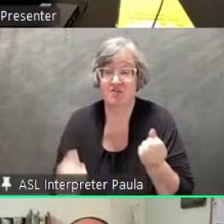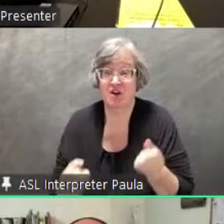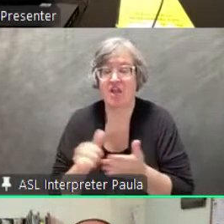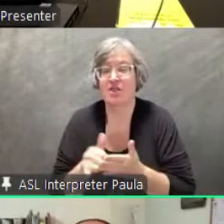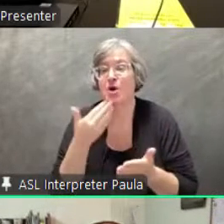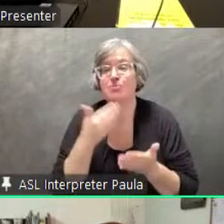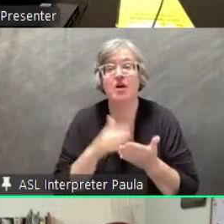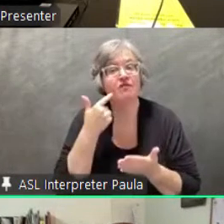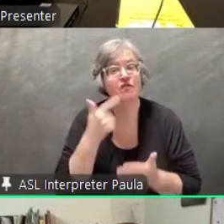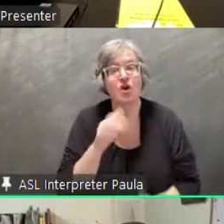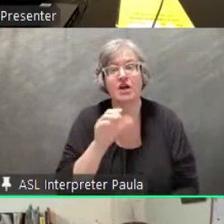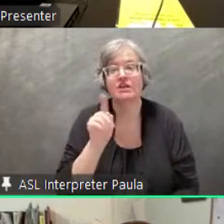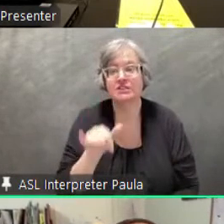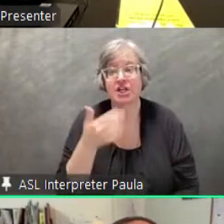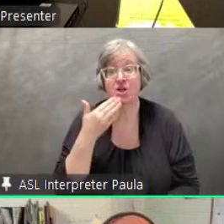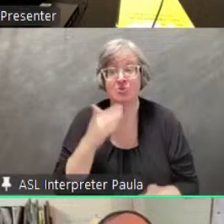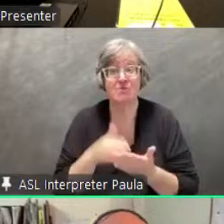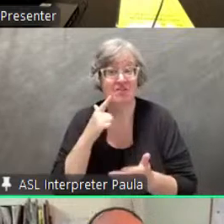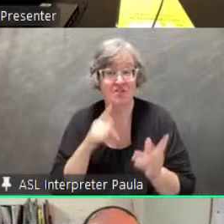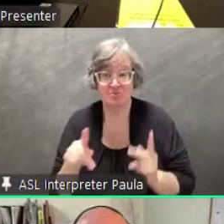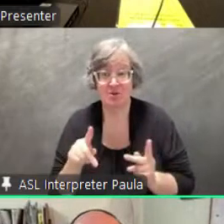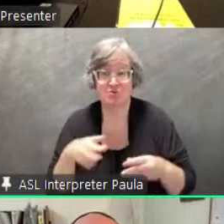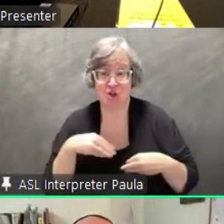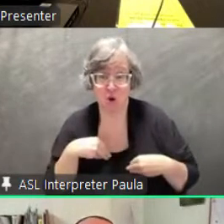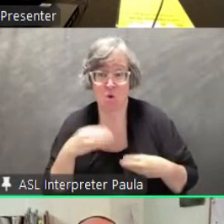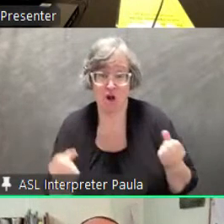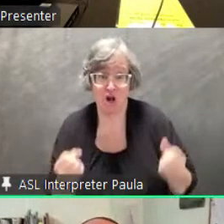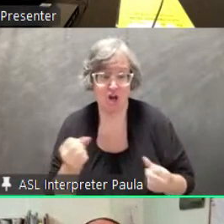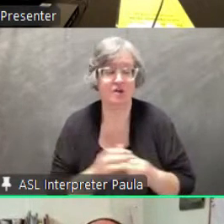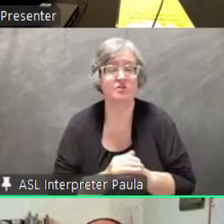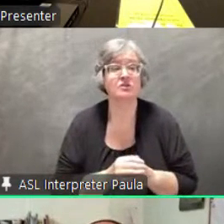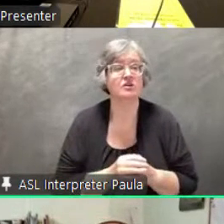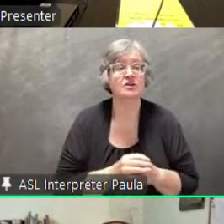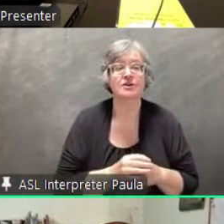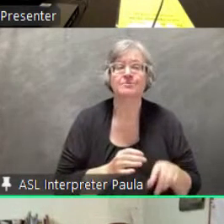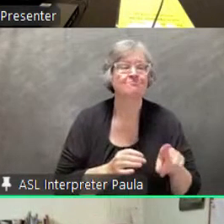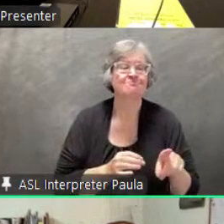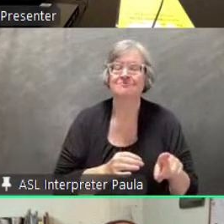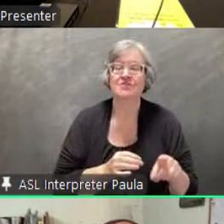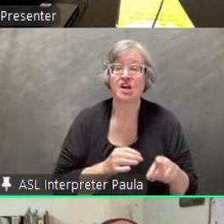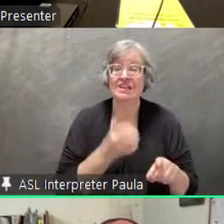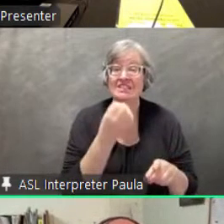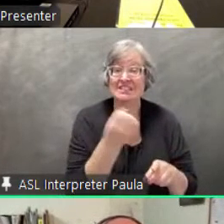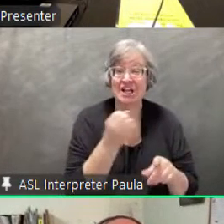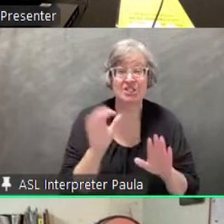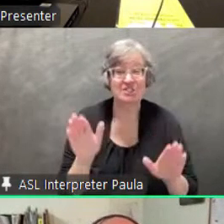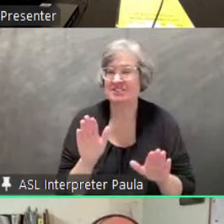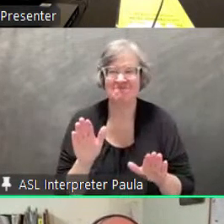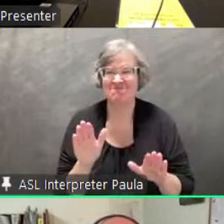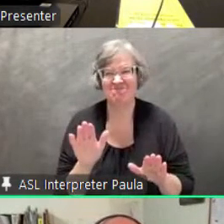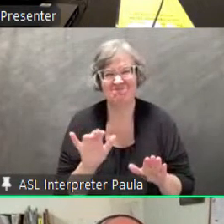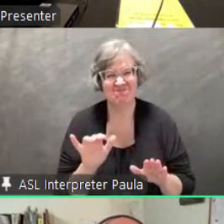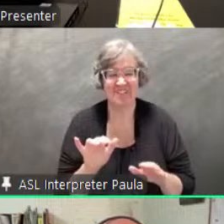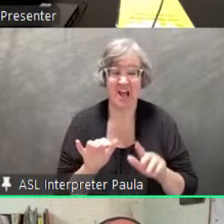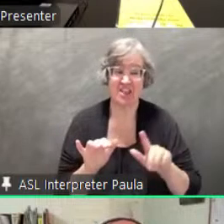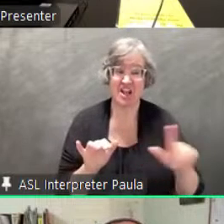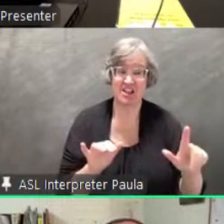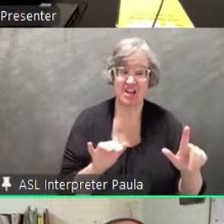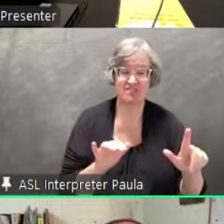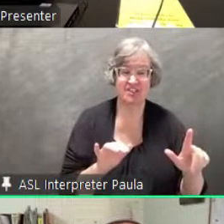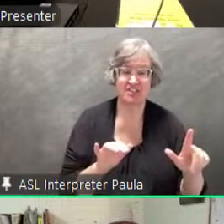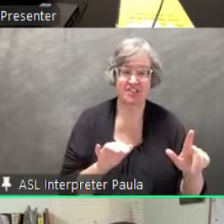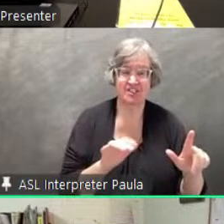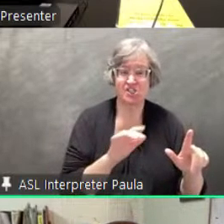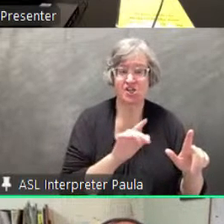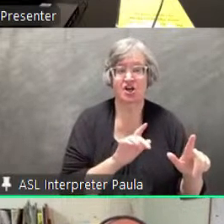city and also bad for them. The grid also doesn't function as well on weekends. So again, the same map on the left, but now on the right is